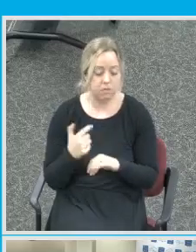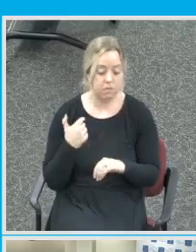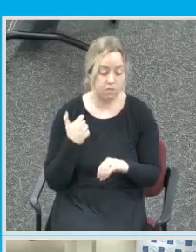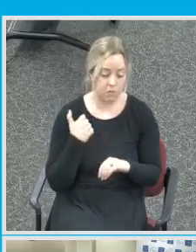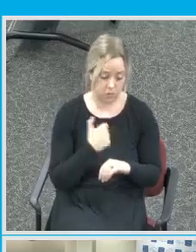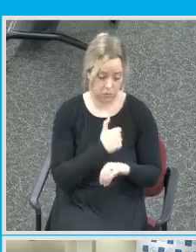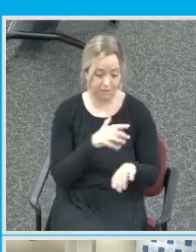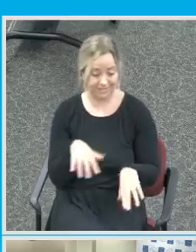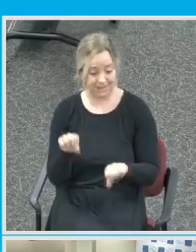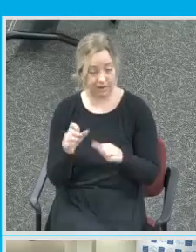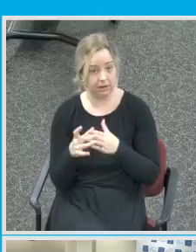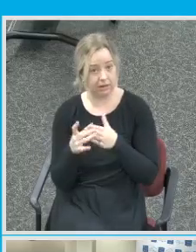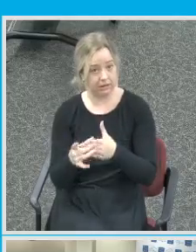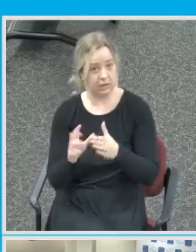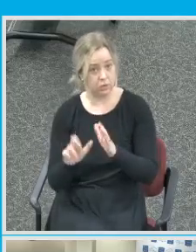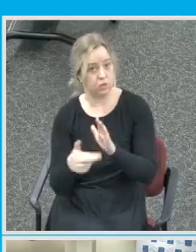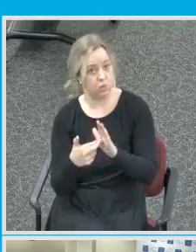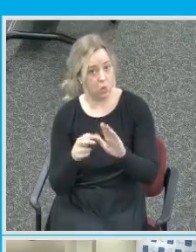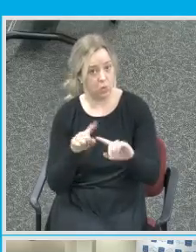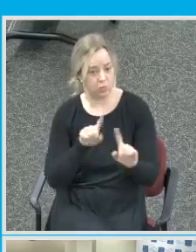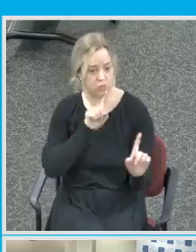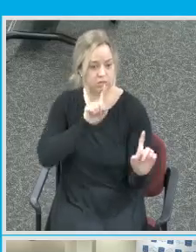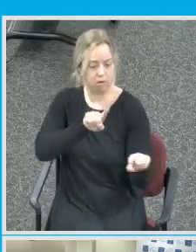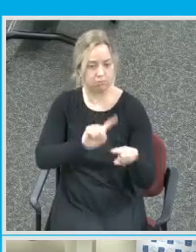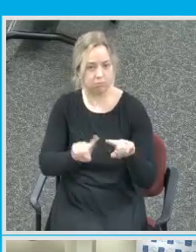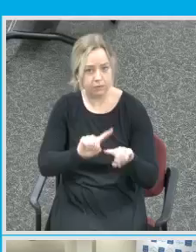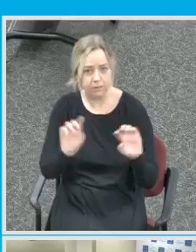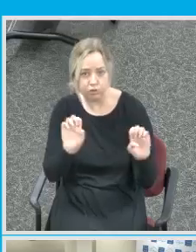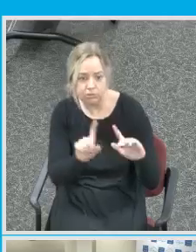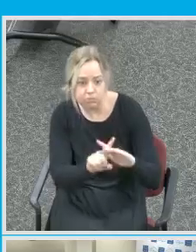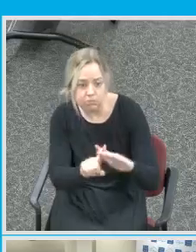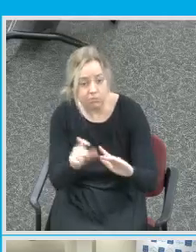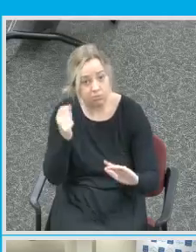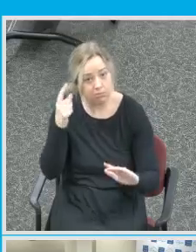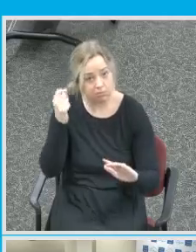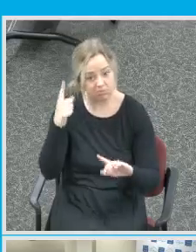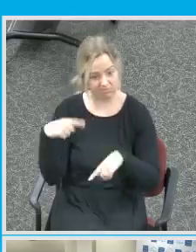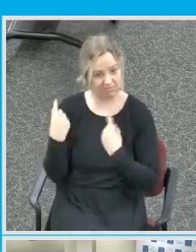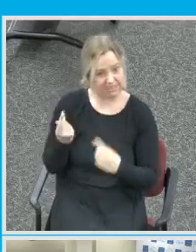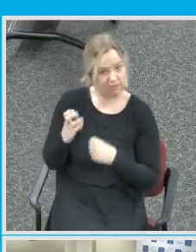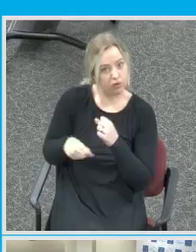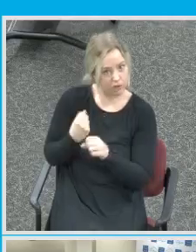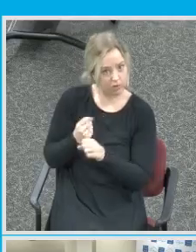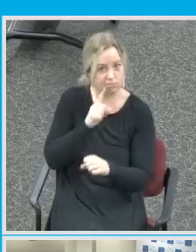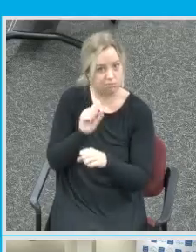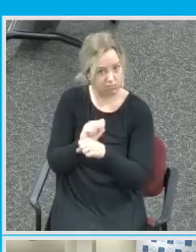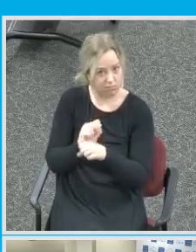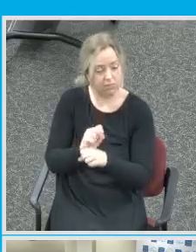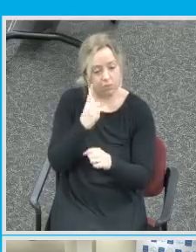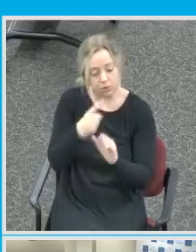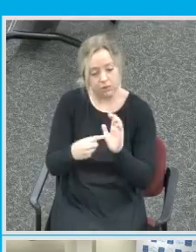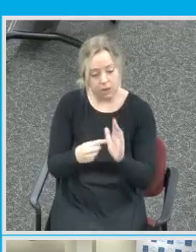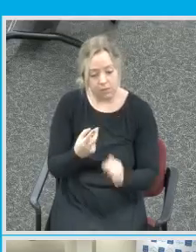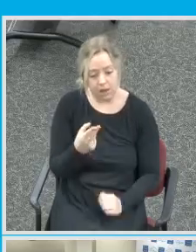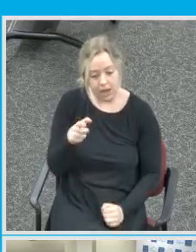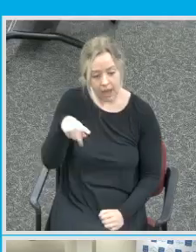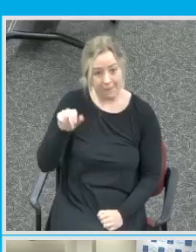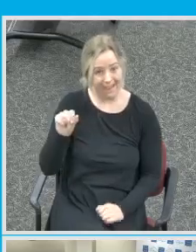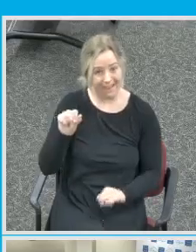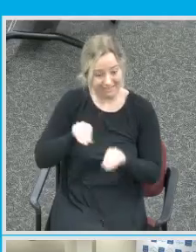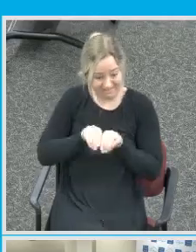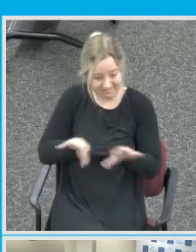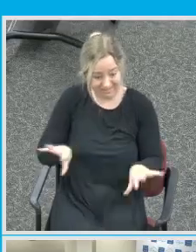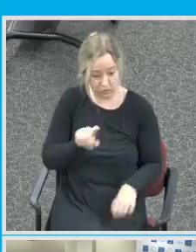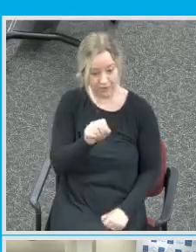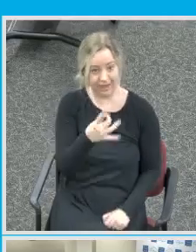has taken a lead role in responding to various public health emergencies in the past several years, such as the hepatitis A outbreak in